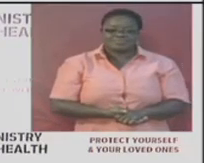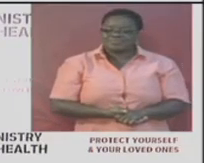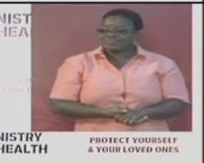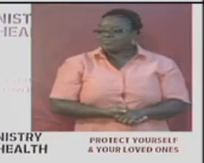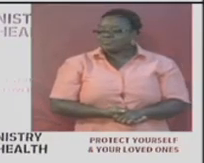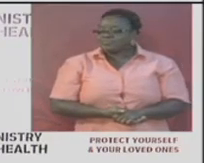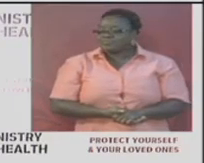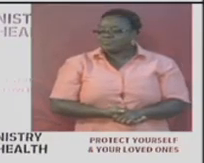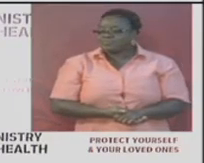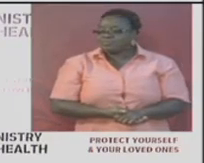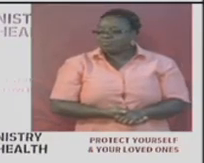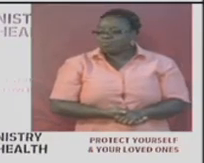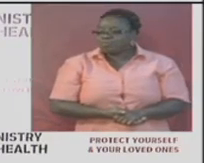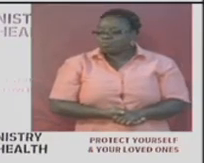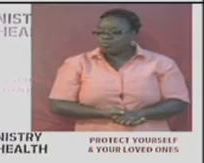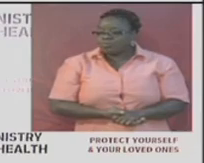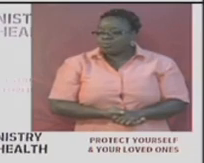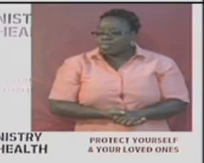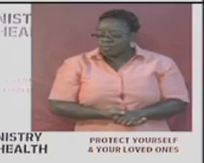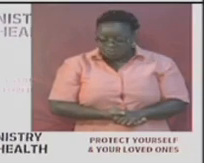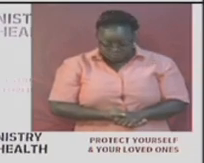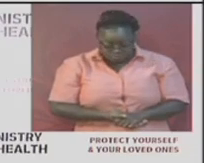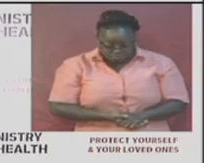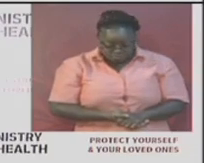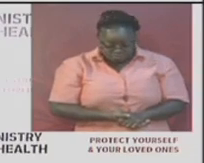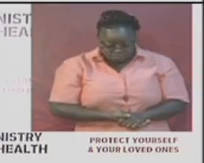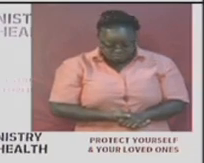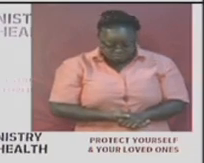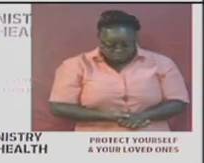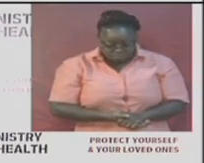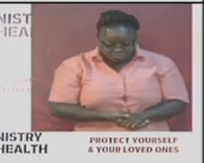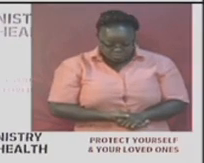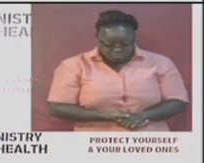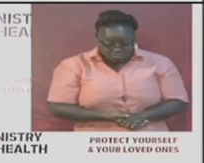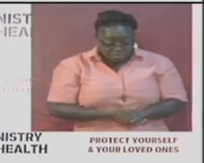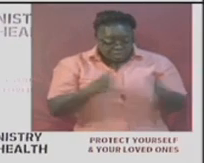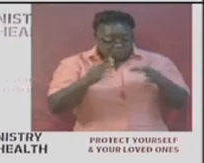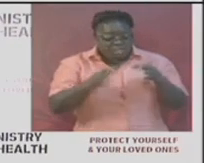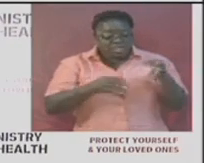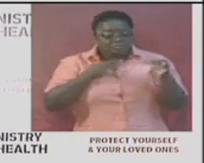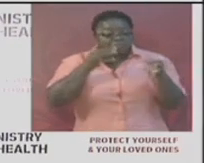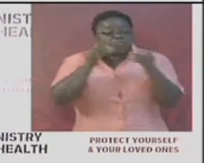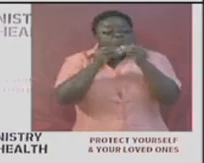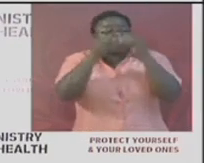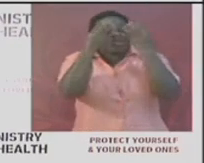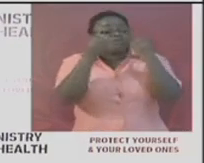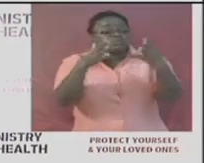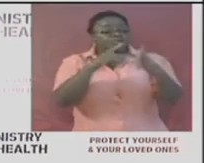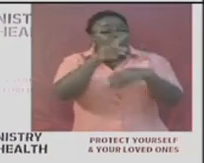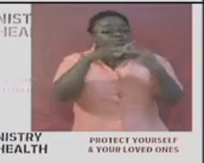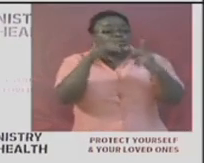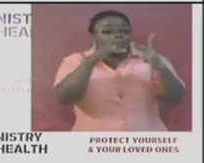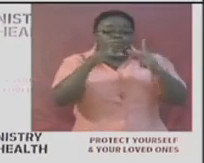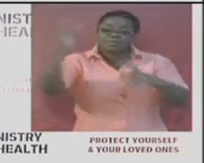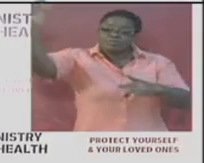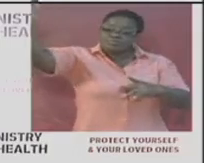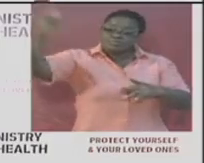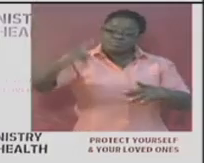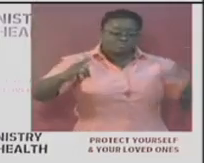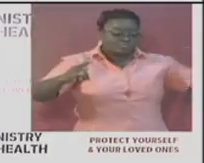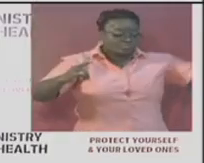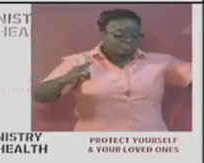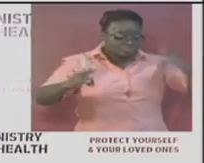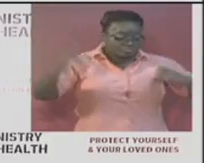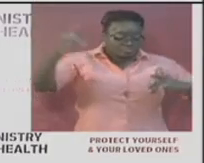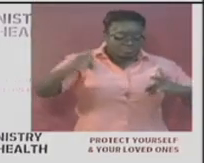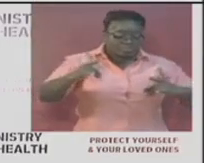Hi. Just wanted to find out if you can give an update on the repatriation process, especially when it comes to the health facilities and when it